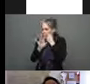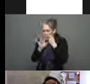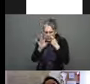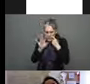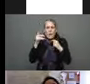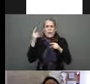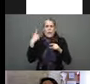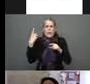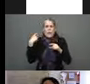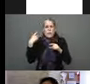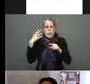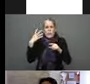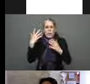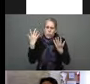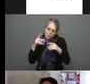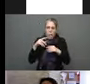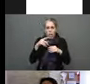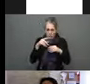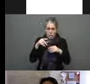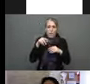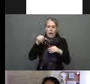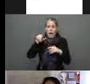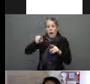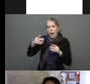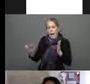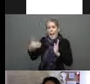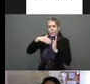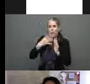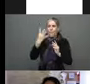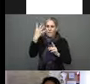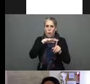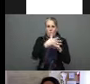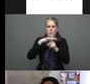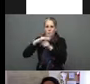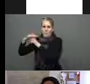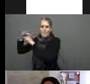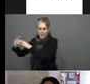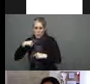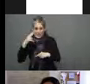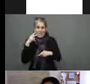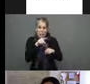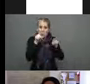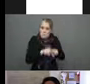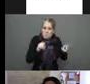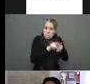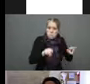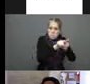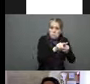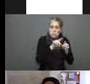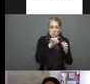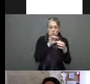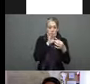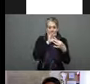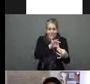so we did look, we also had four additional conditions where we looked at regularization in the context of, uh, noun verb and,